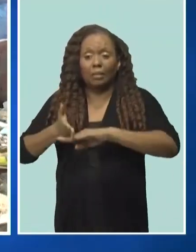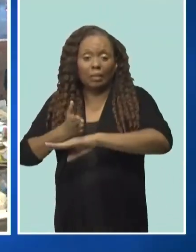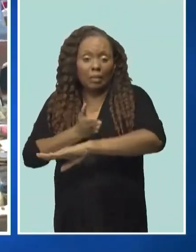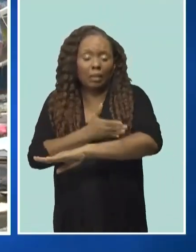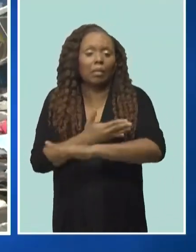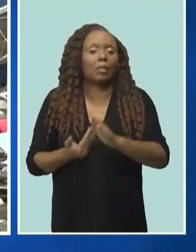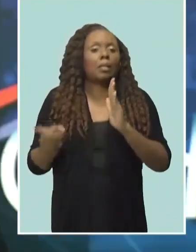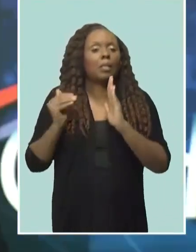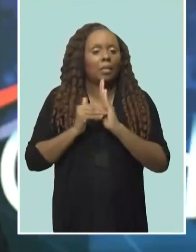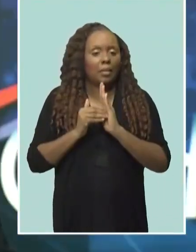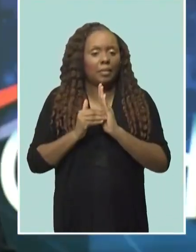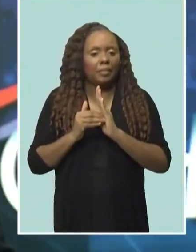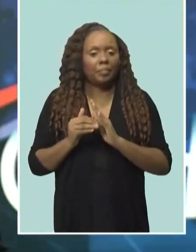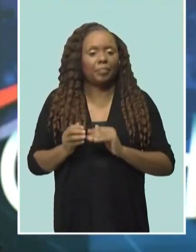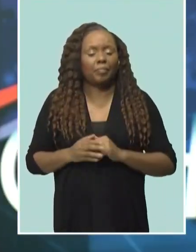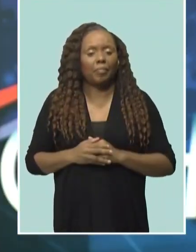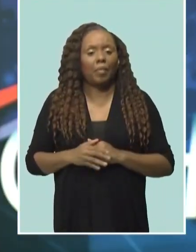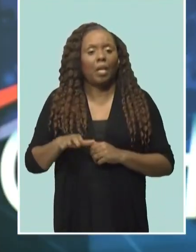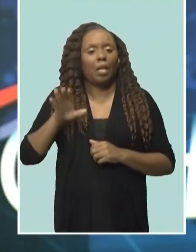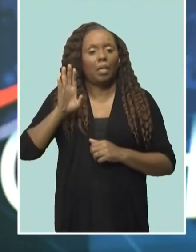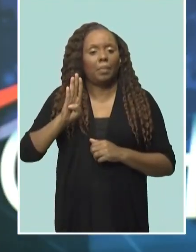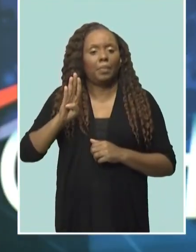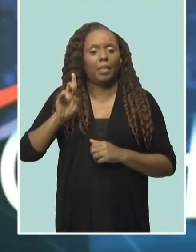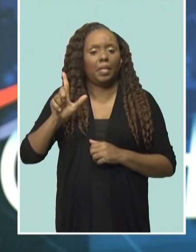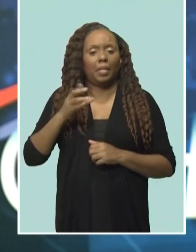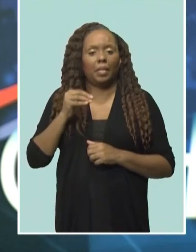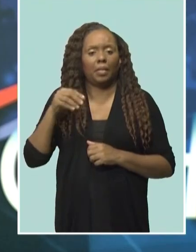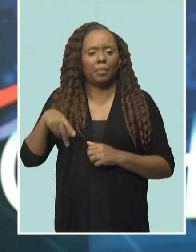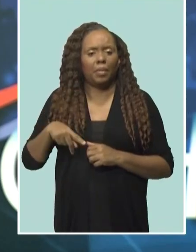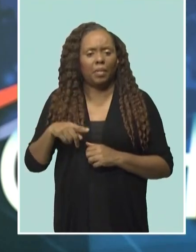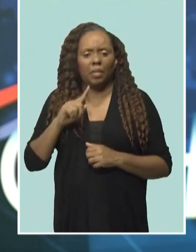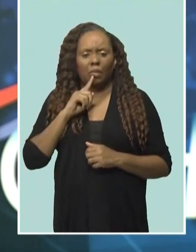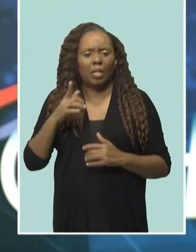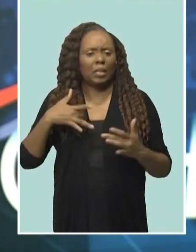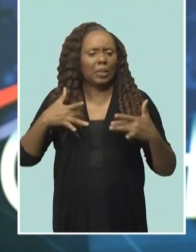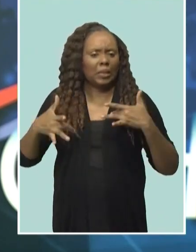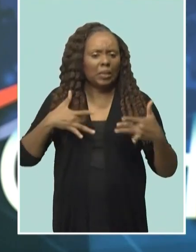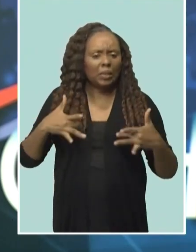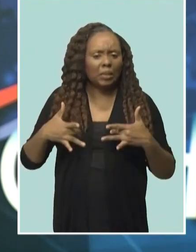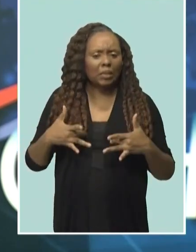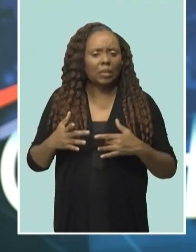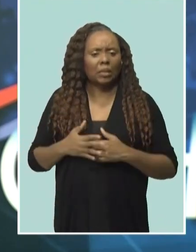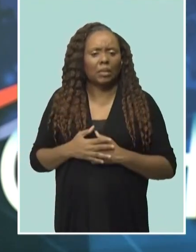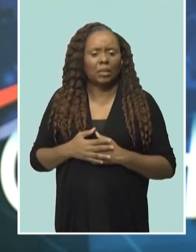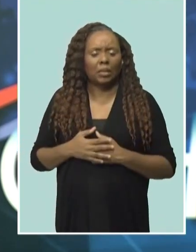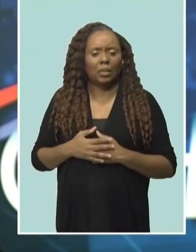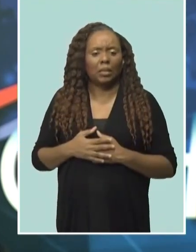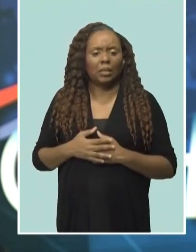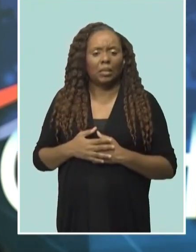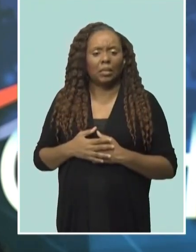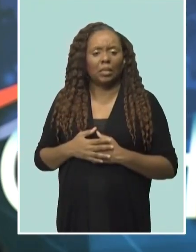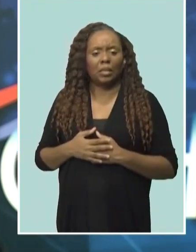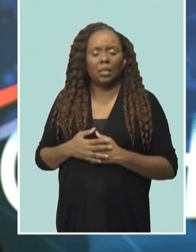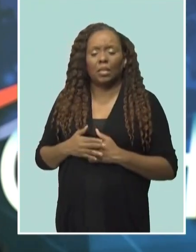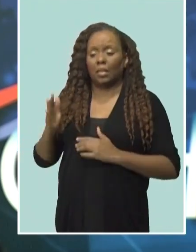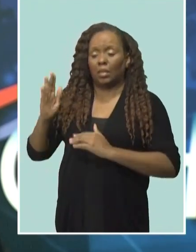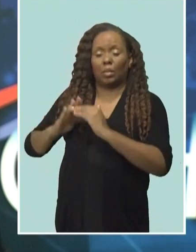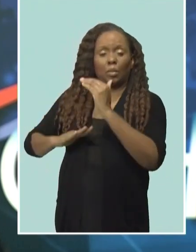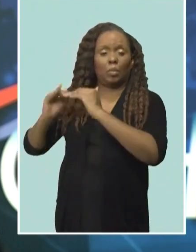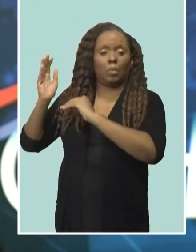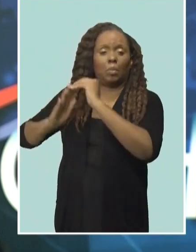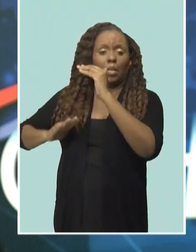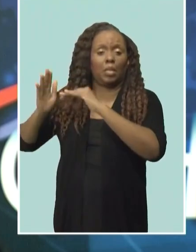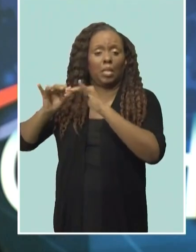News. The Barbados Light and Power Company Limited is raising concern that the building standards in relation